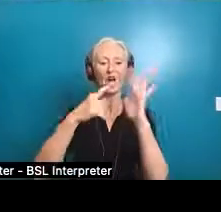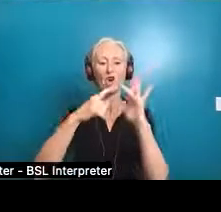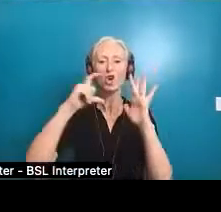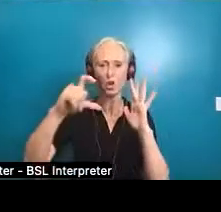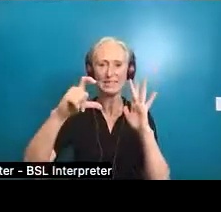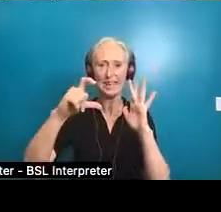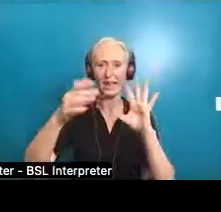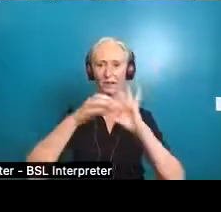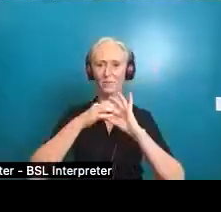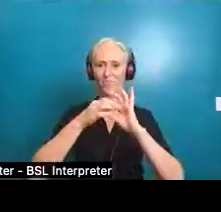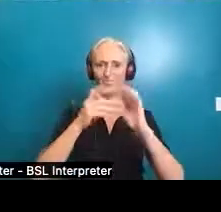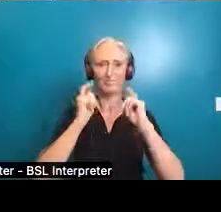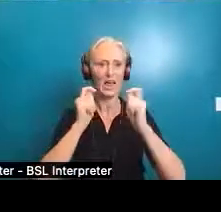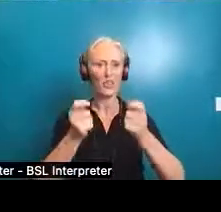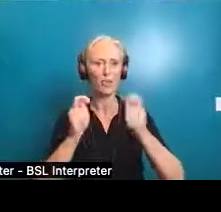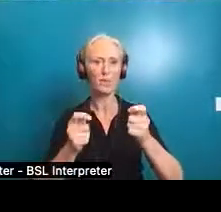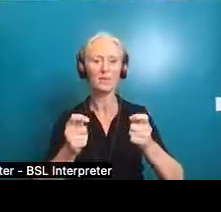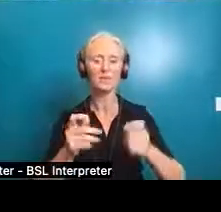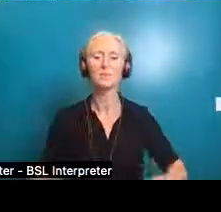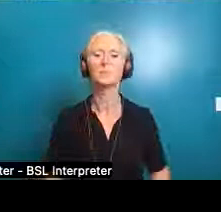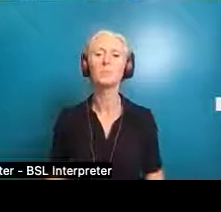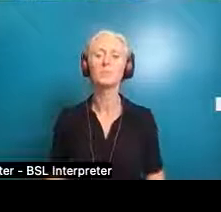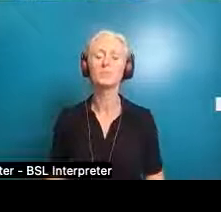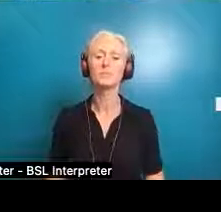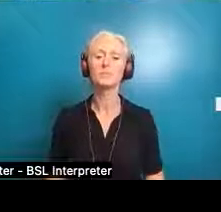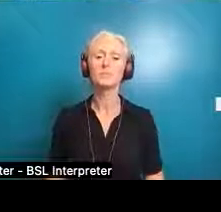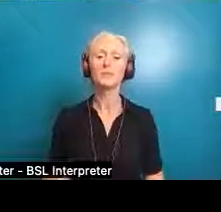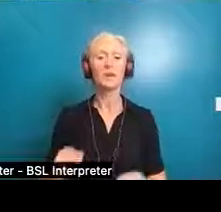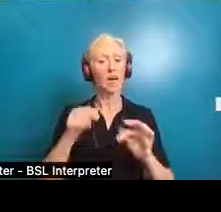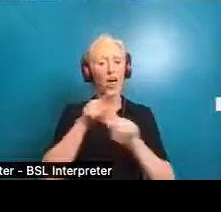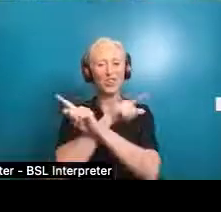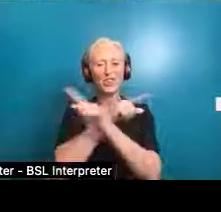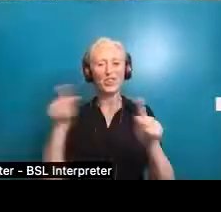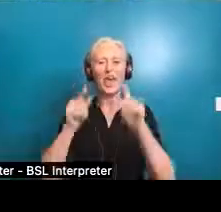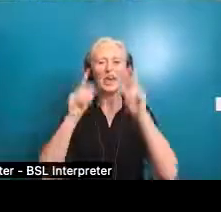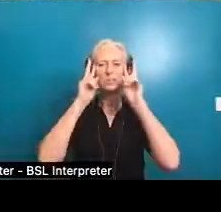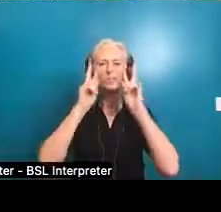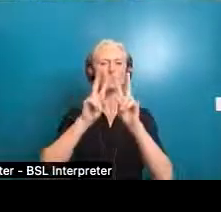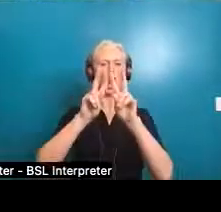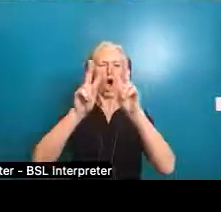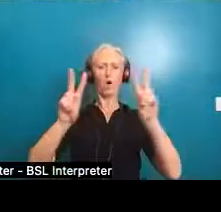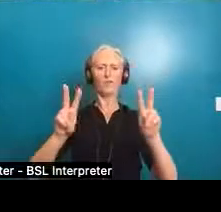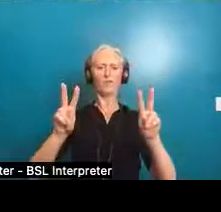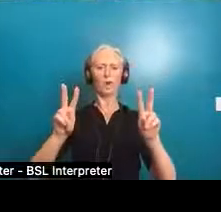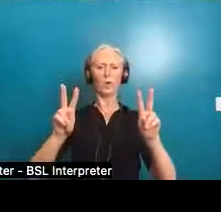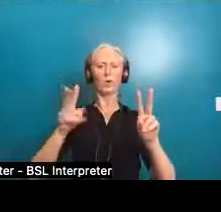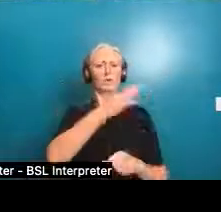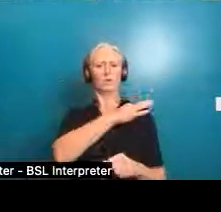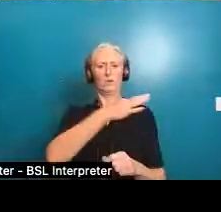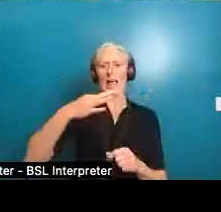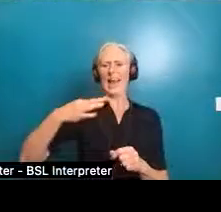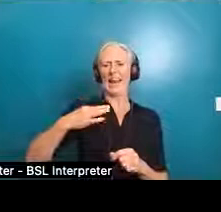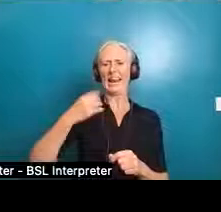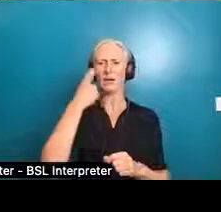Before I go into the latest research, I just want to give you an overview of what I mean by clinical trials,